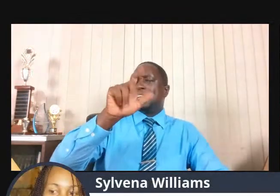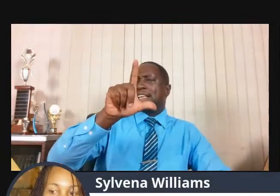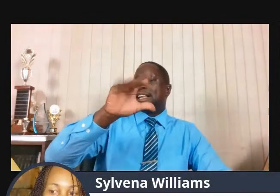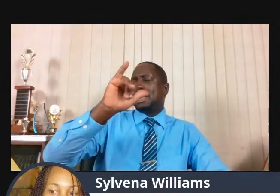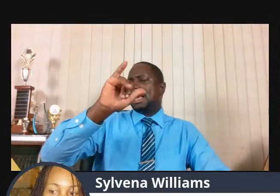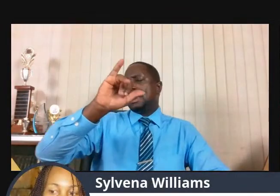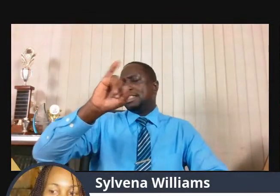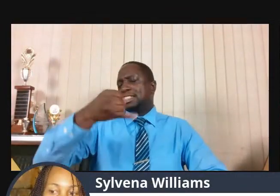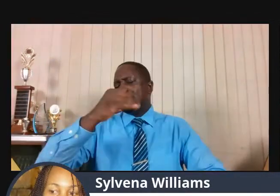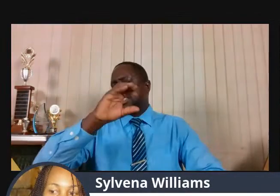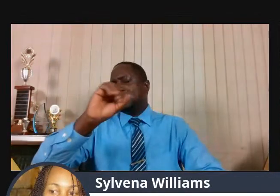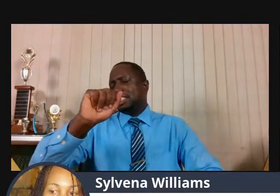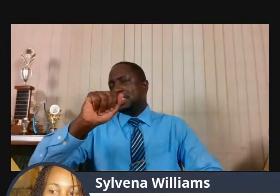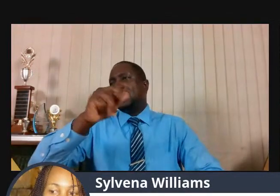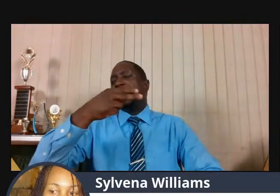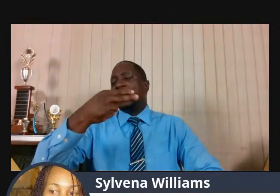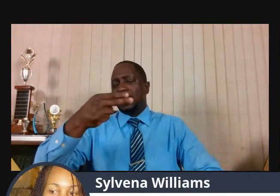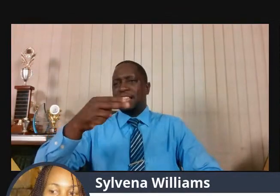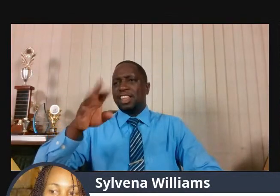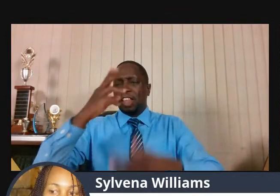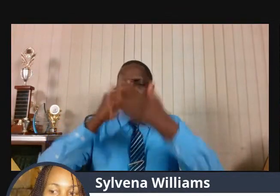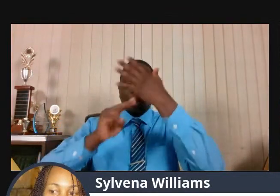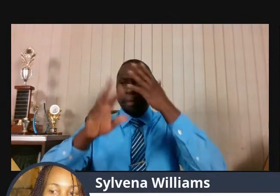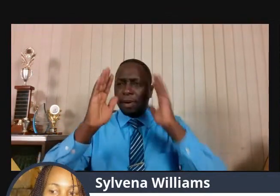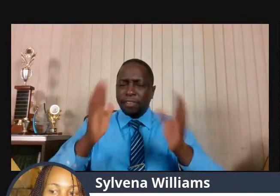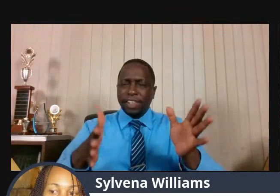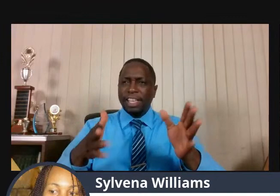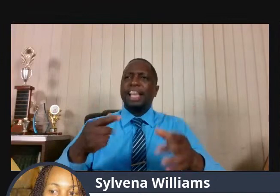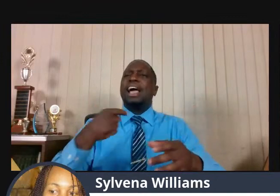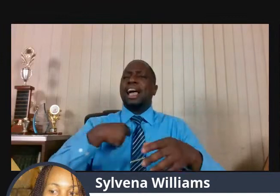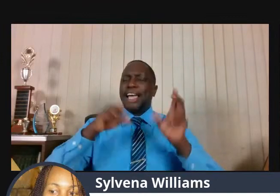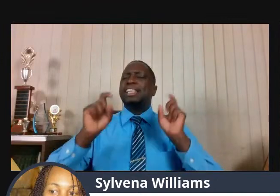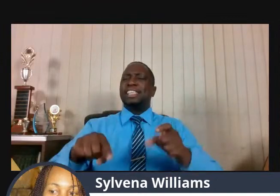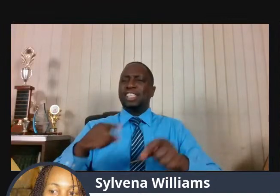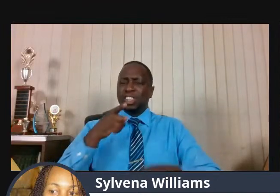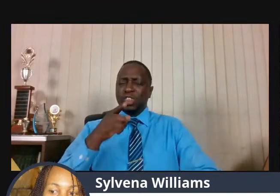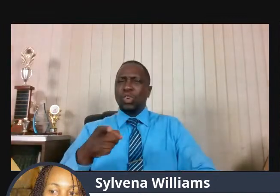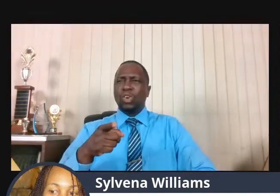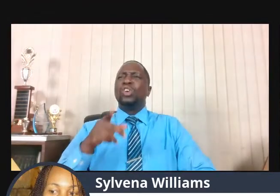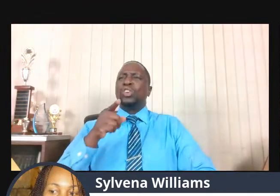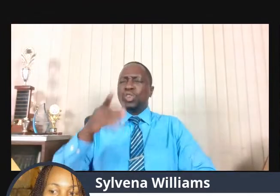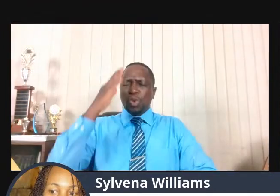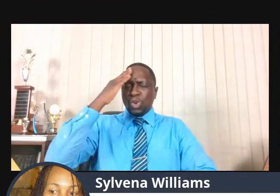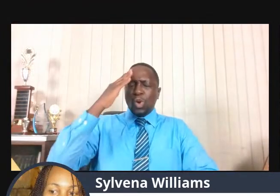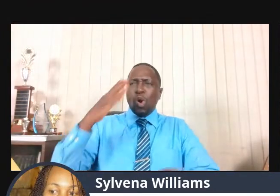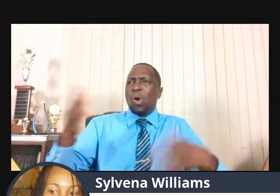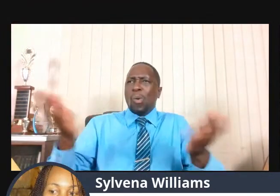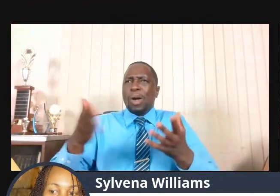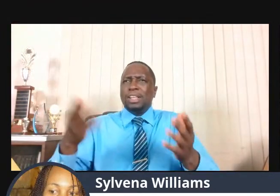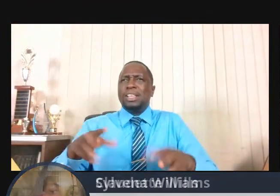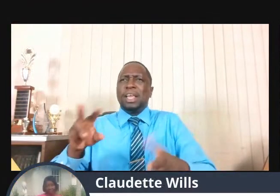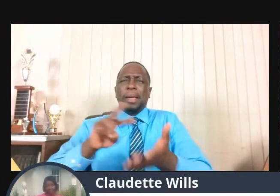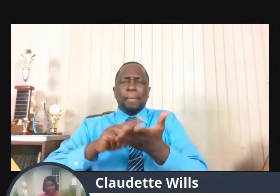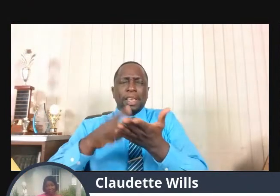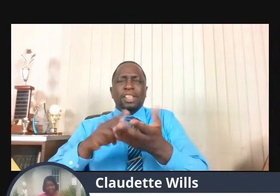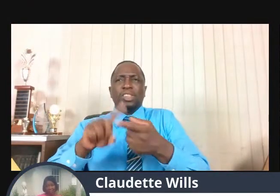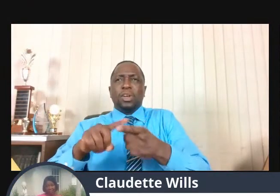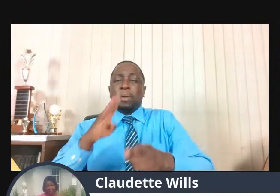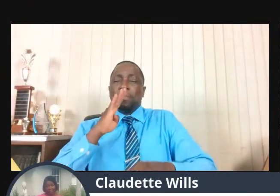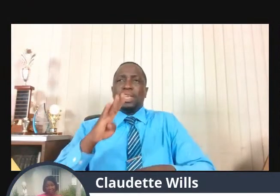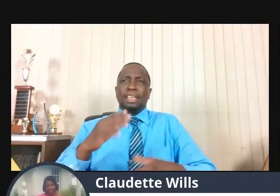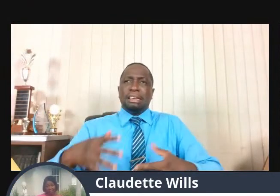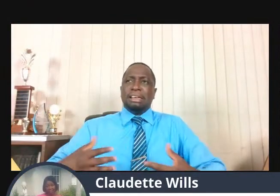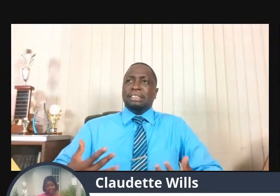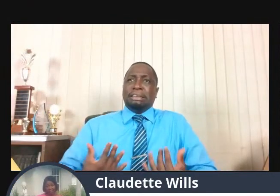I need you. Elijah, you know what it means to be afraid. You know